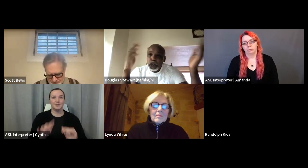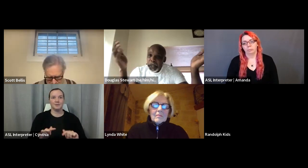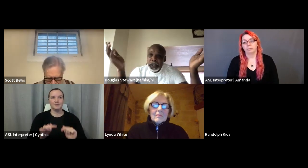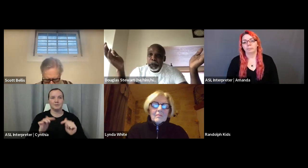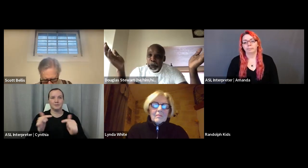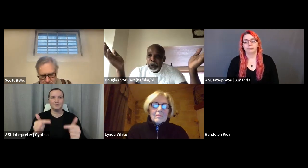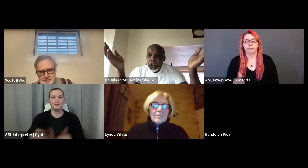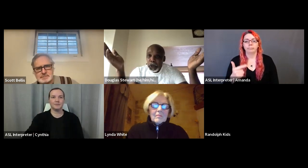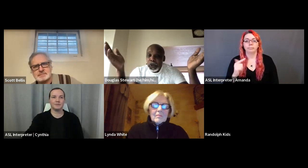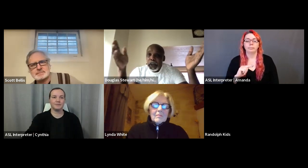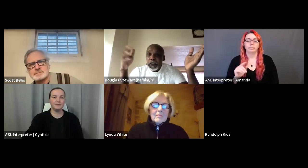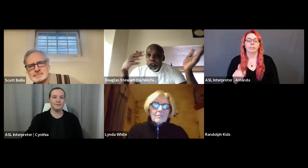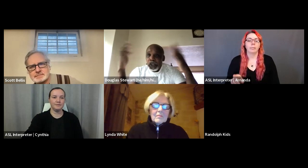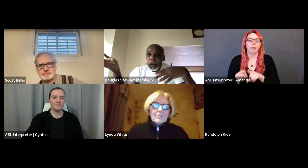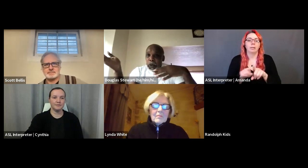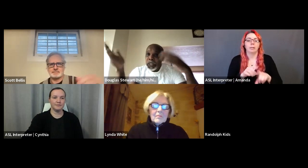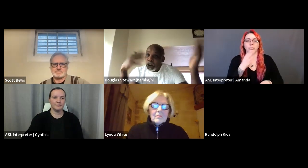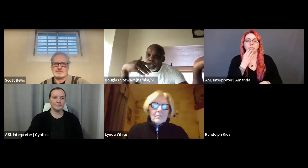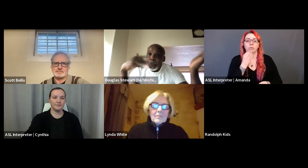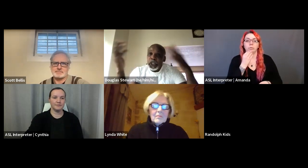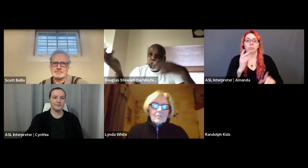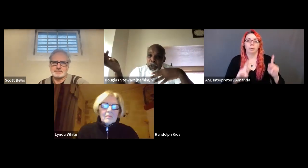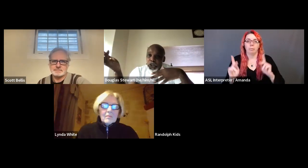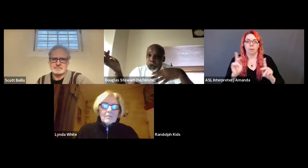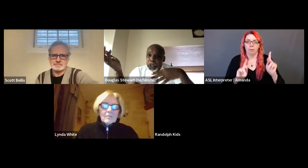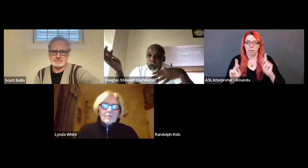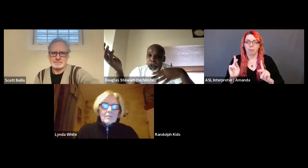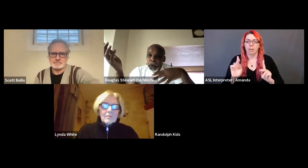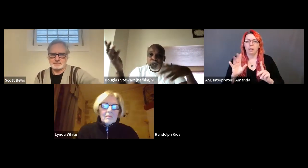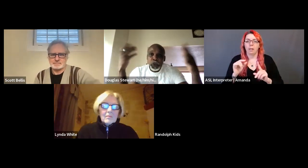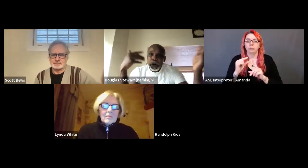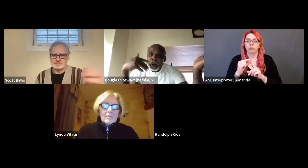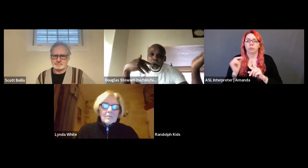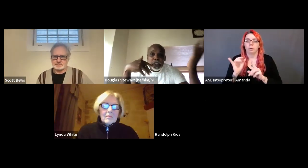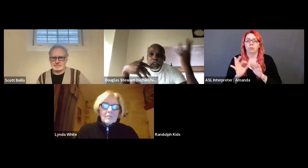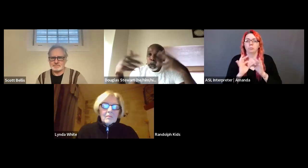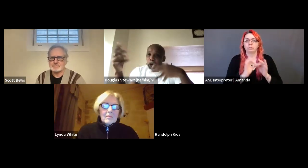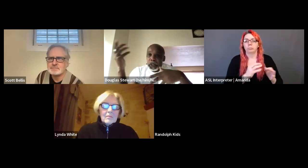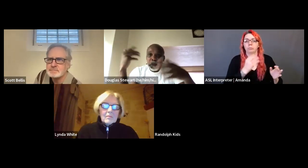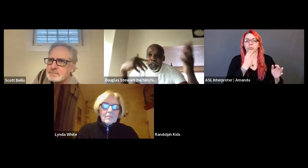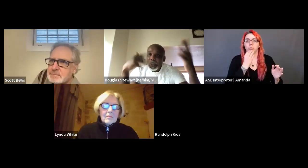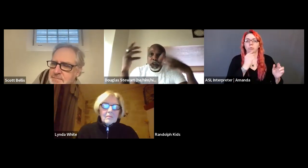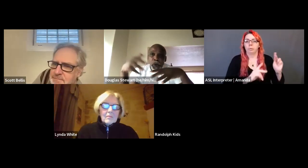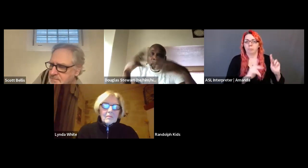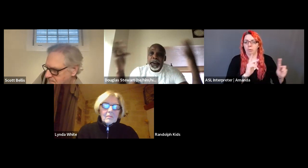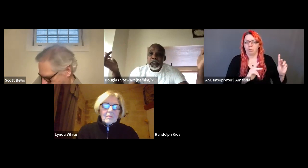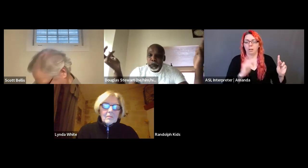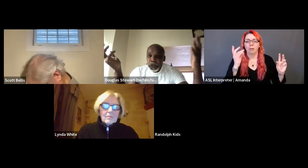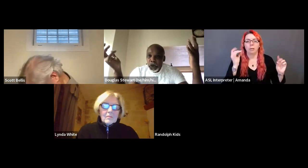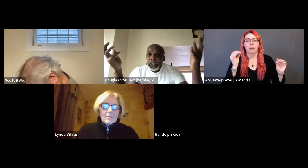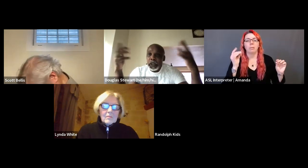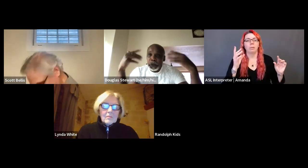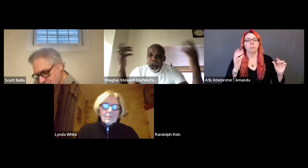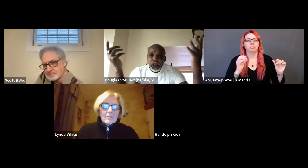the other term that sometimes people would use for the same was association with Jewish folks, right? Which is where, when you think of the Merchant of Venice and those kinds